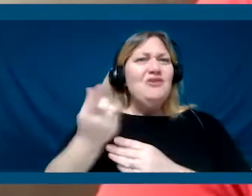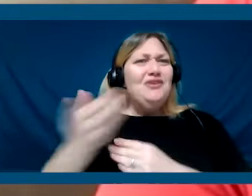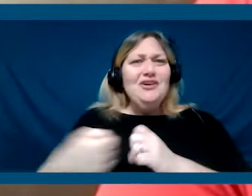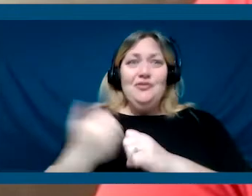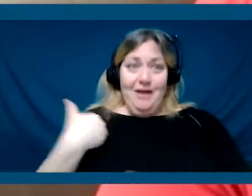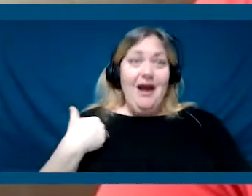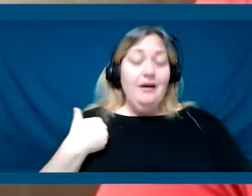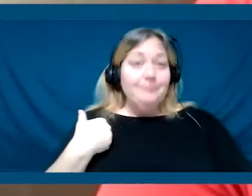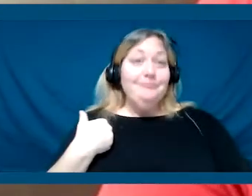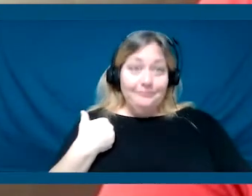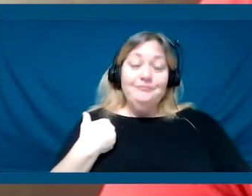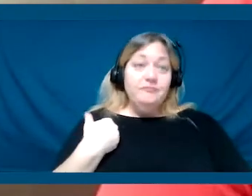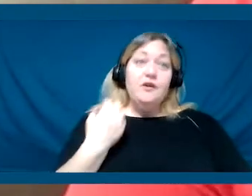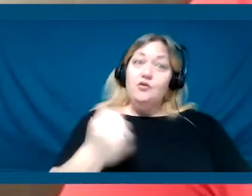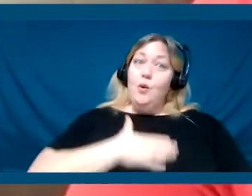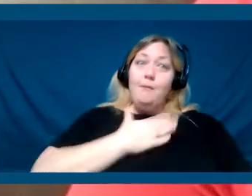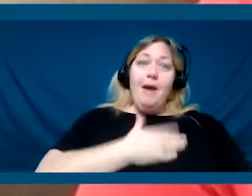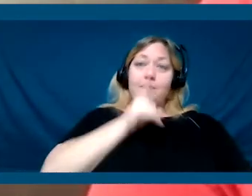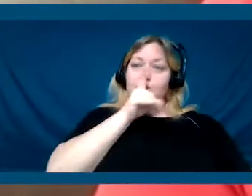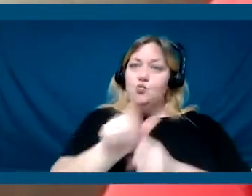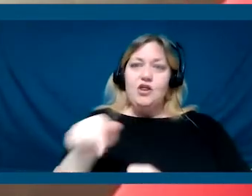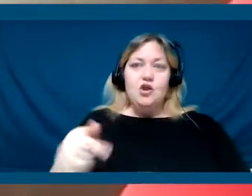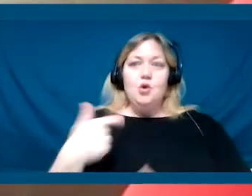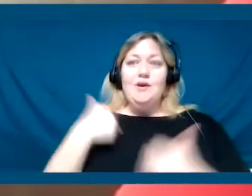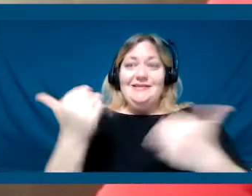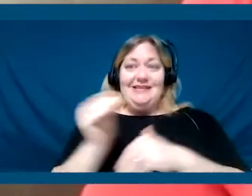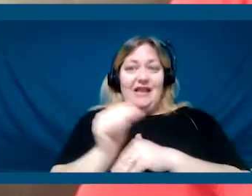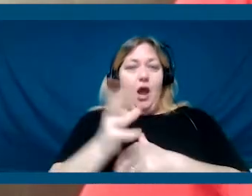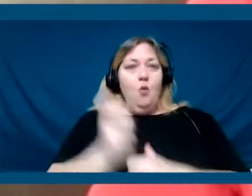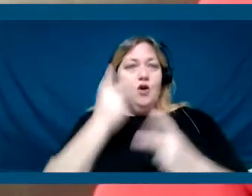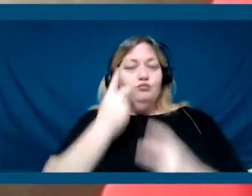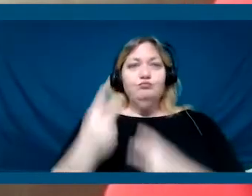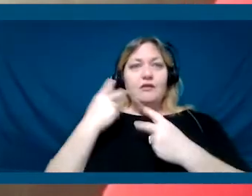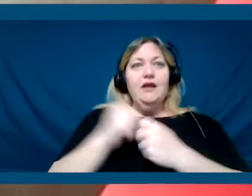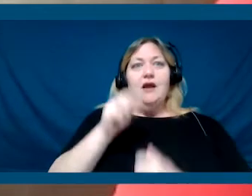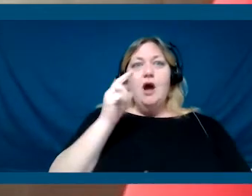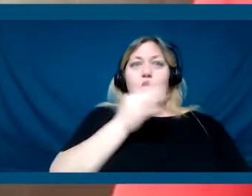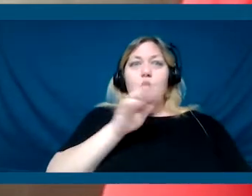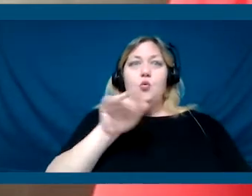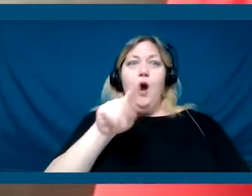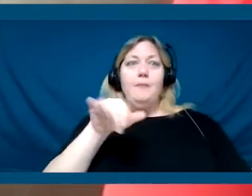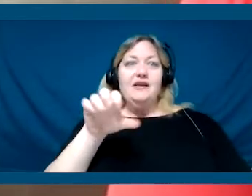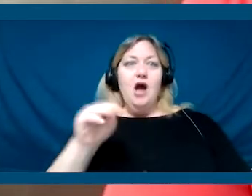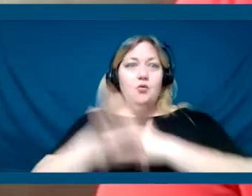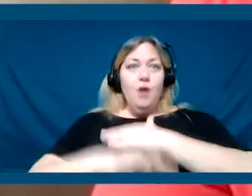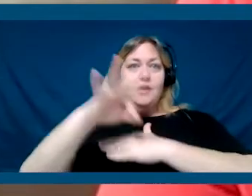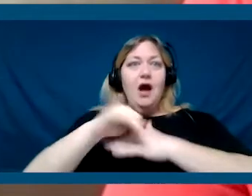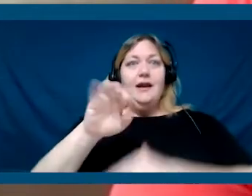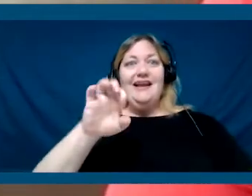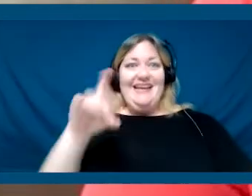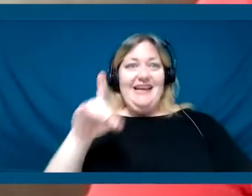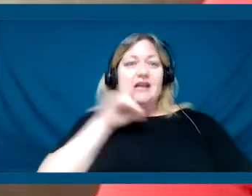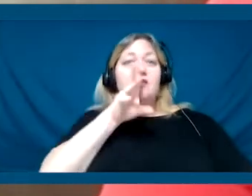back. So I'm happy to be with you. And tonight we want to reflect on Ramadan and Eid, as well as talk about